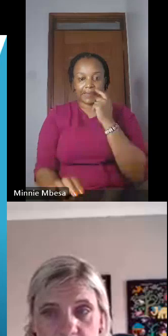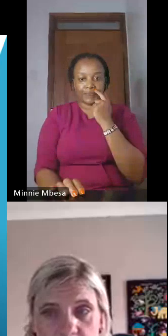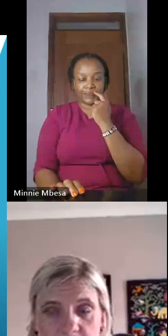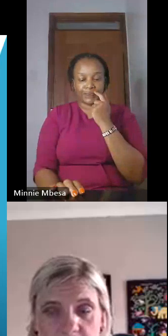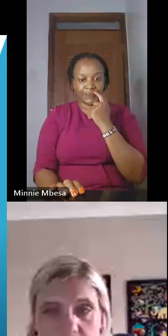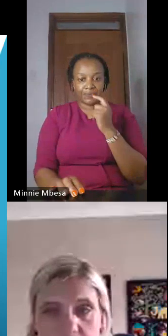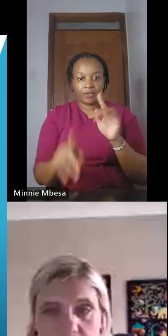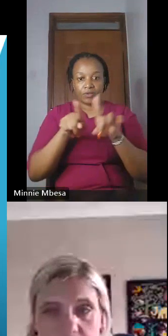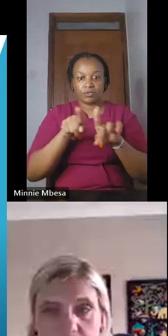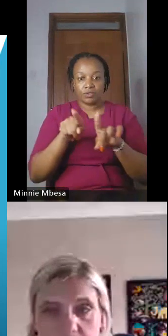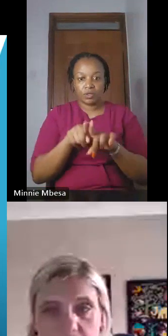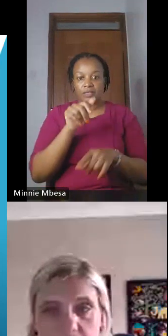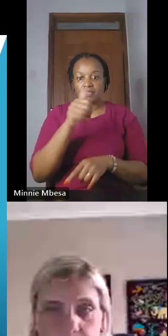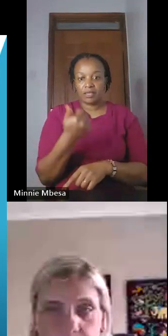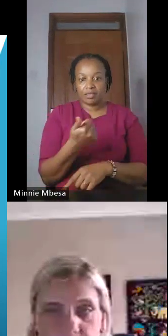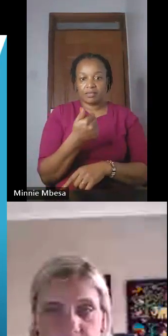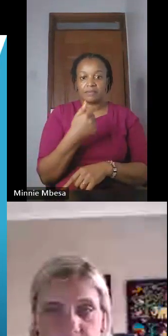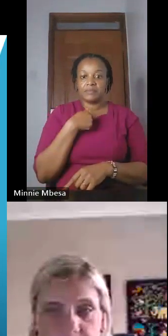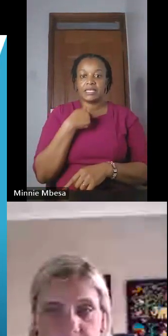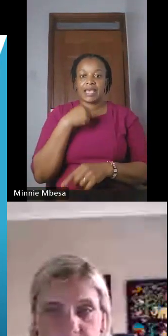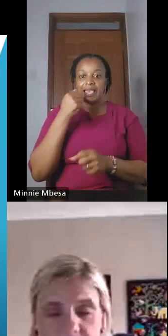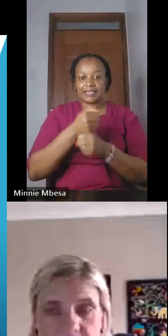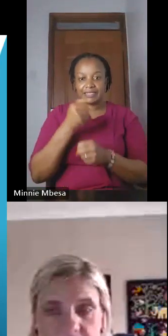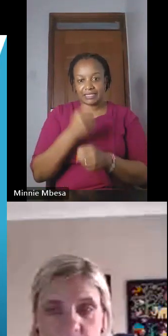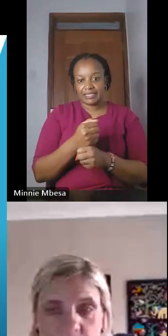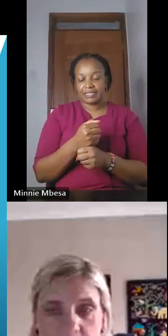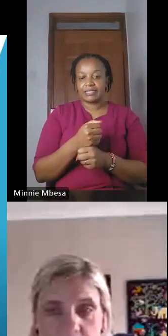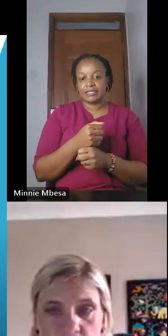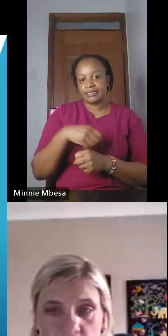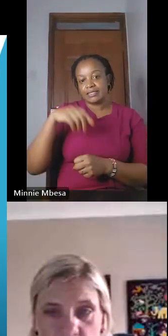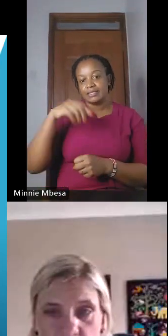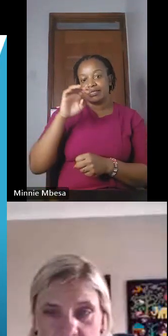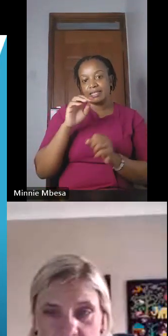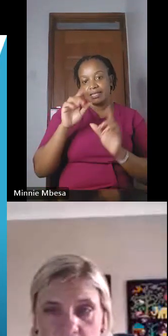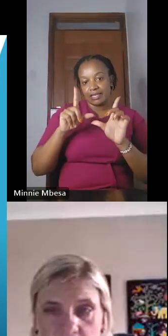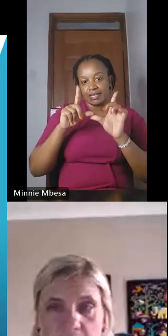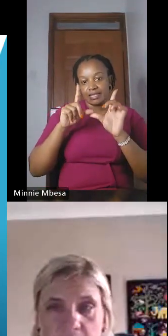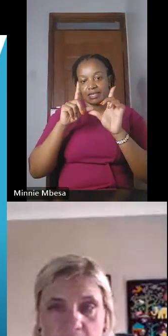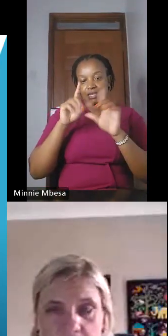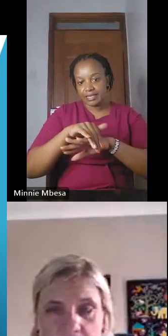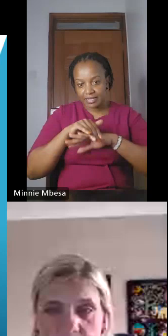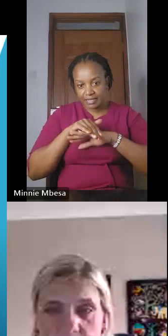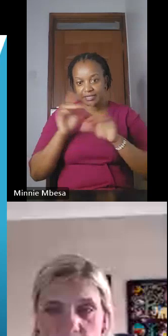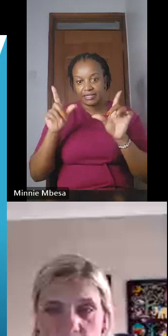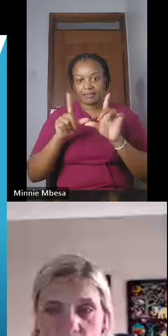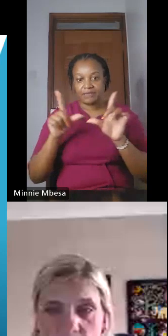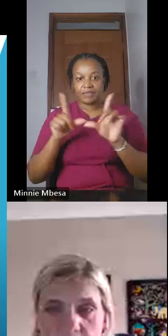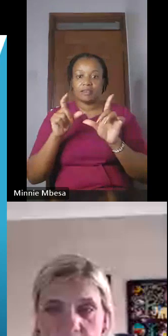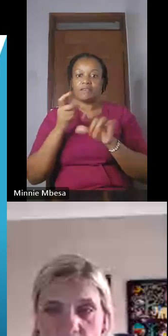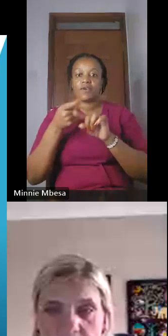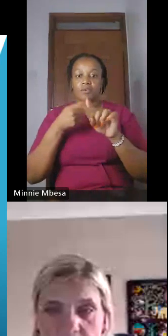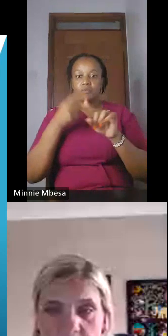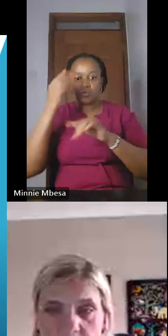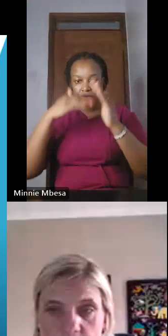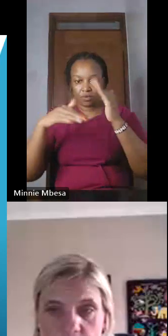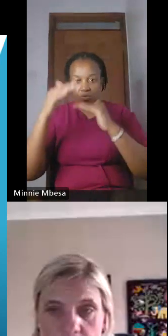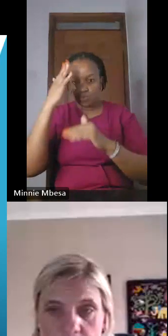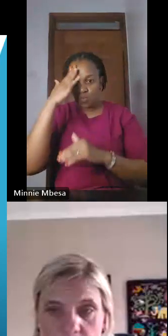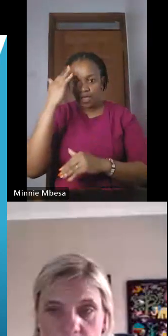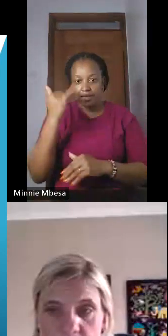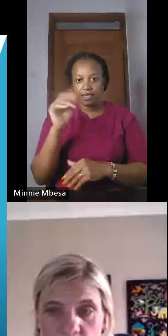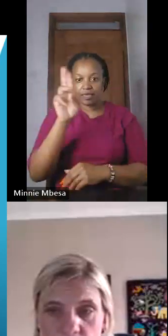did undergraduate in English and I have an English proficiency certificate delivered by my university, as I spent full year of learning